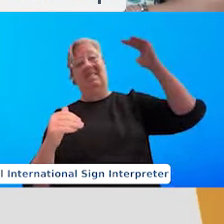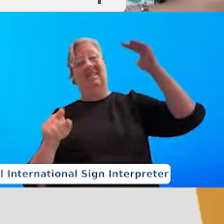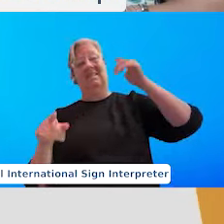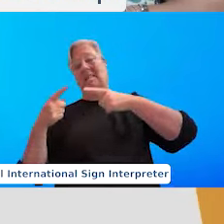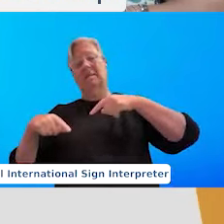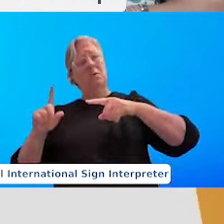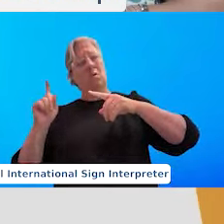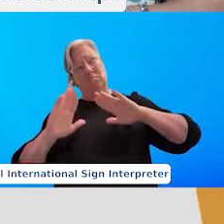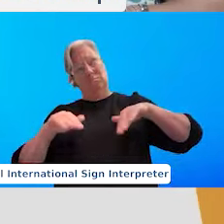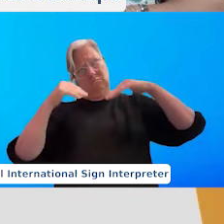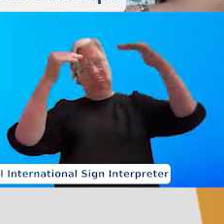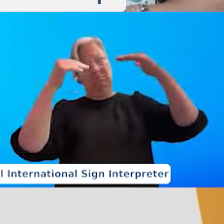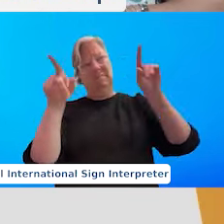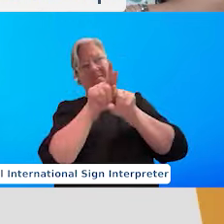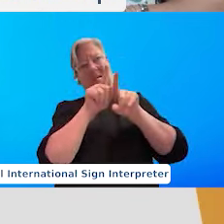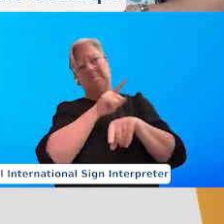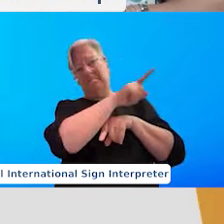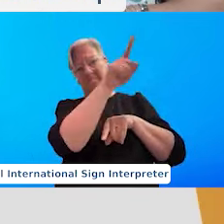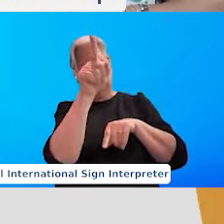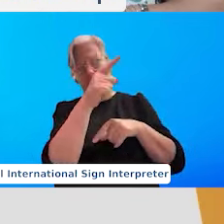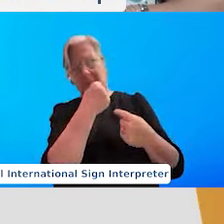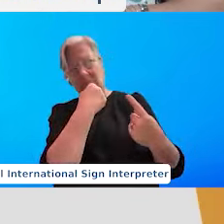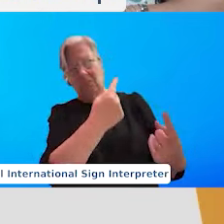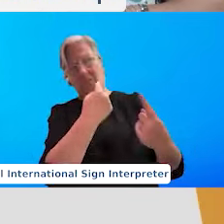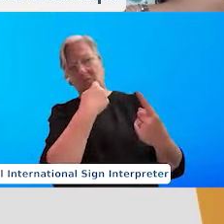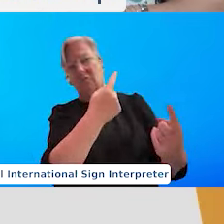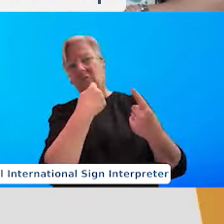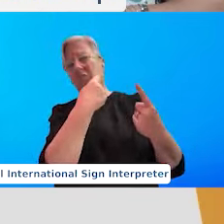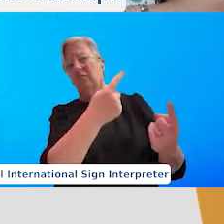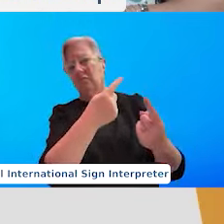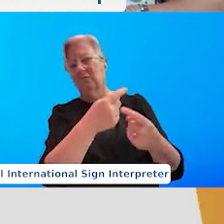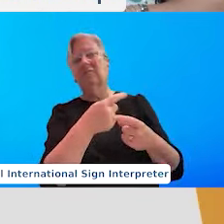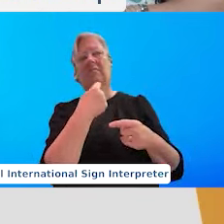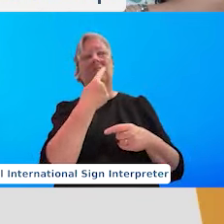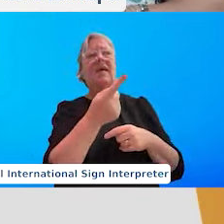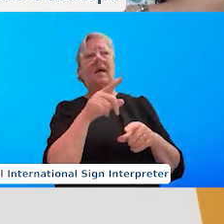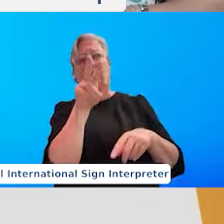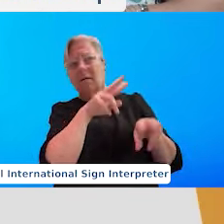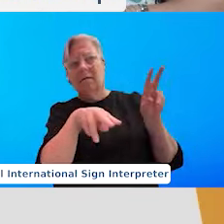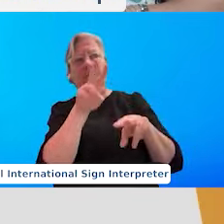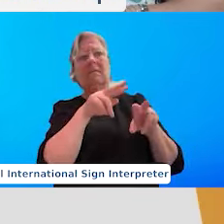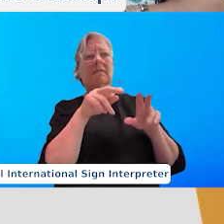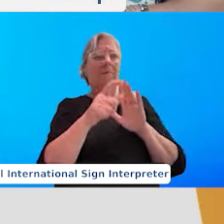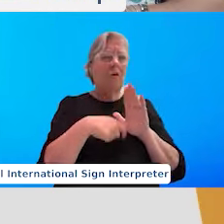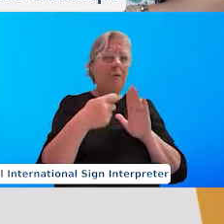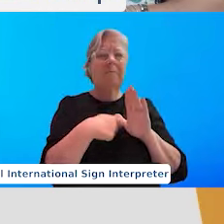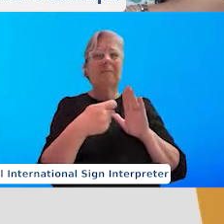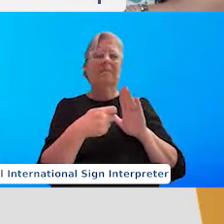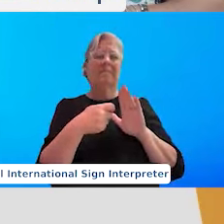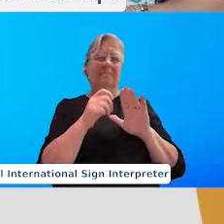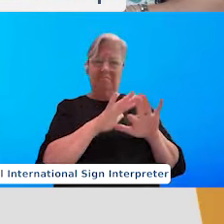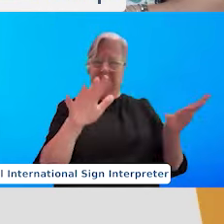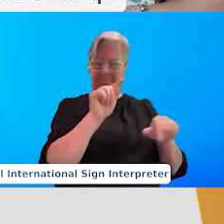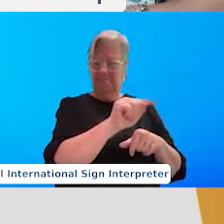are inclusive by having a person with a disability to sit and represent